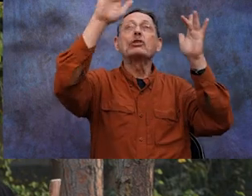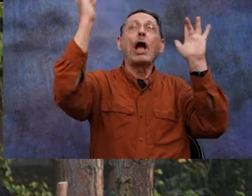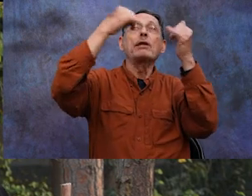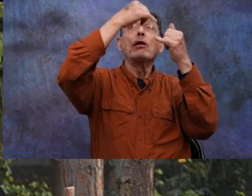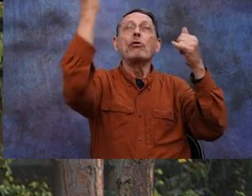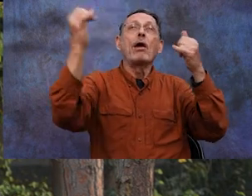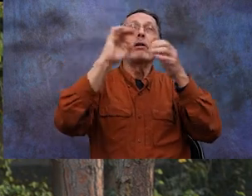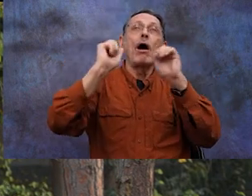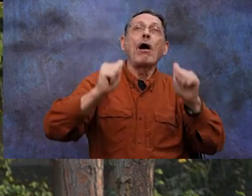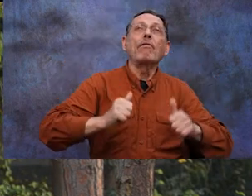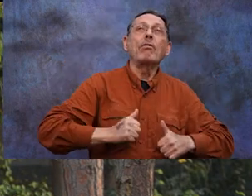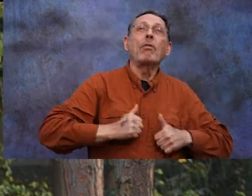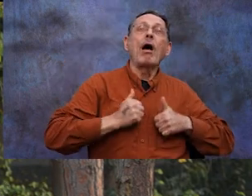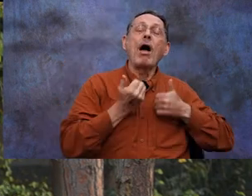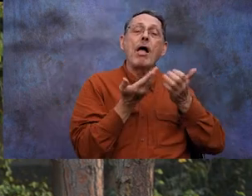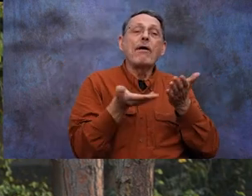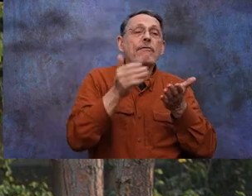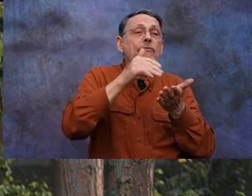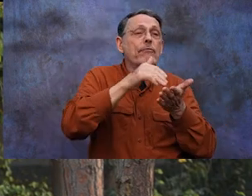of life reborn.